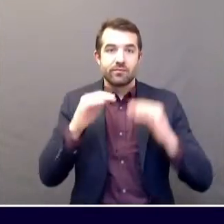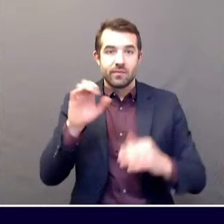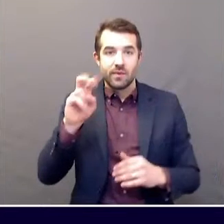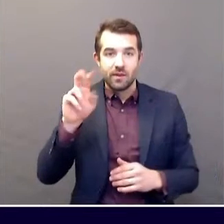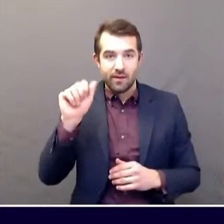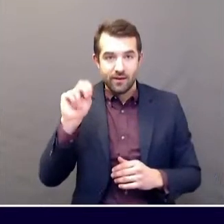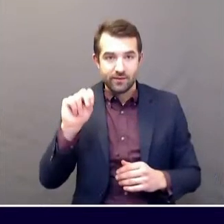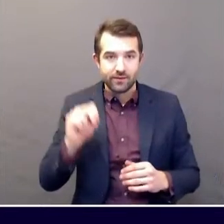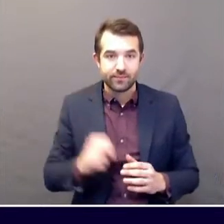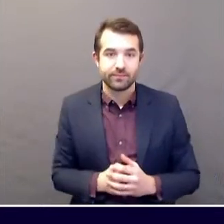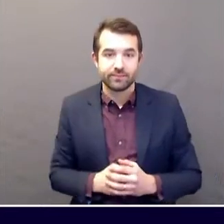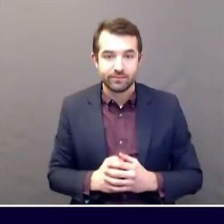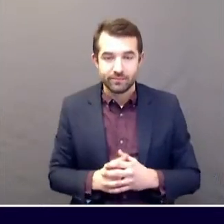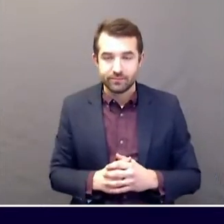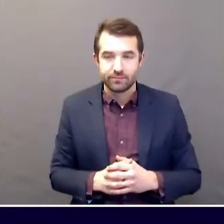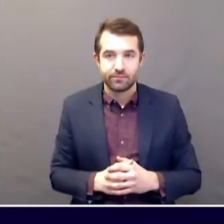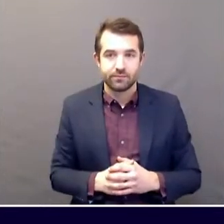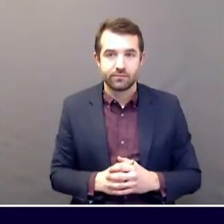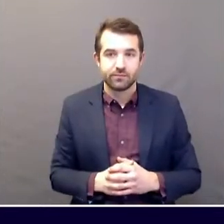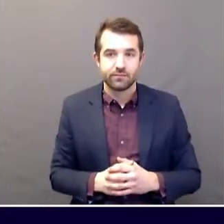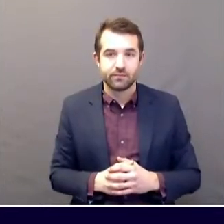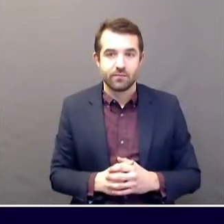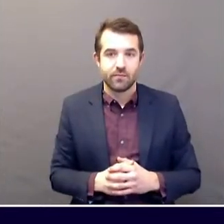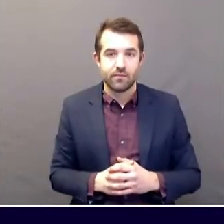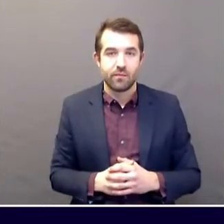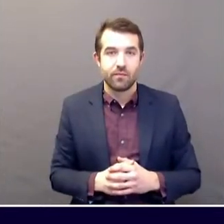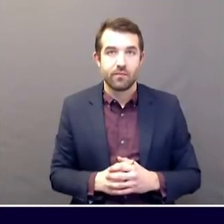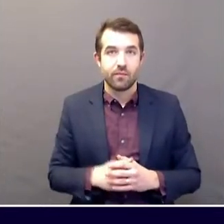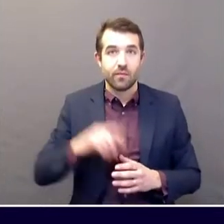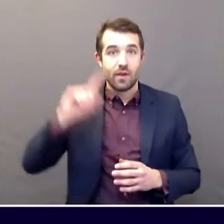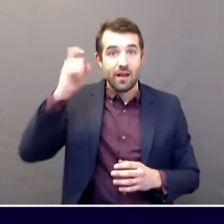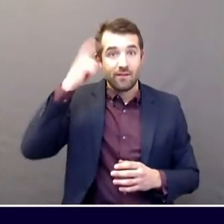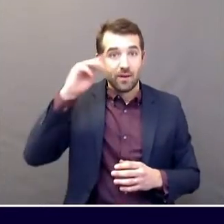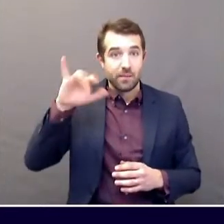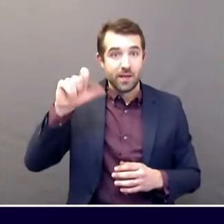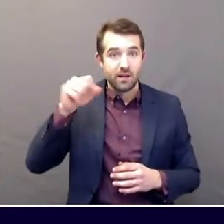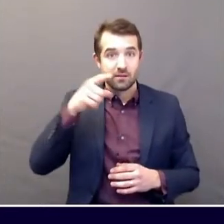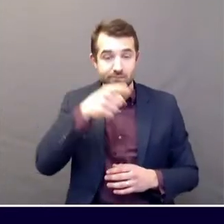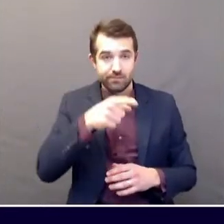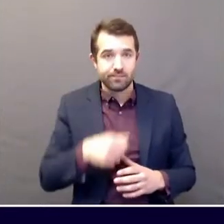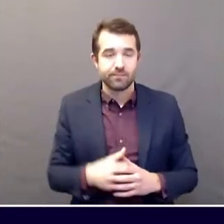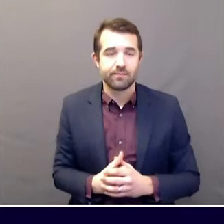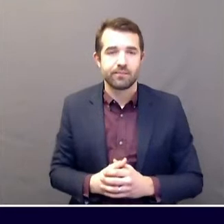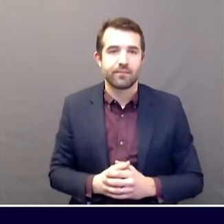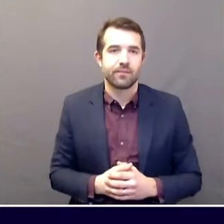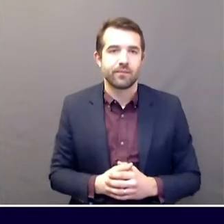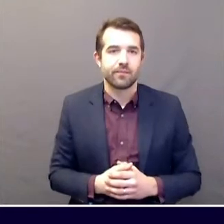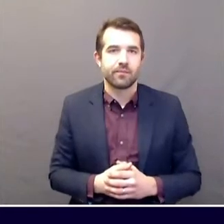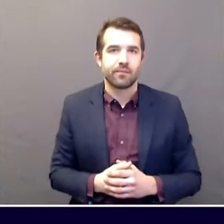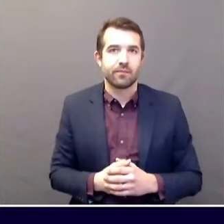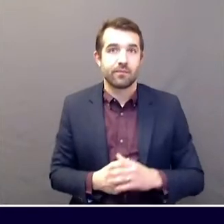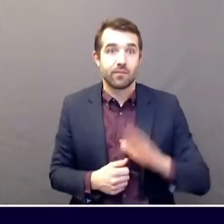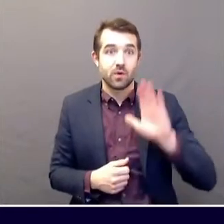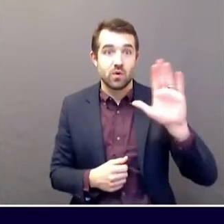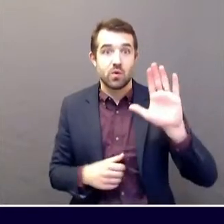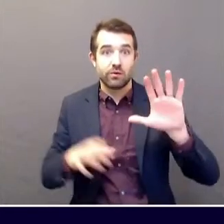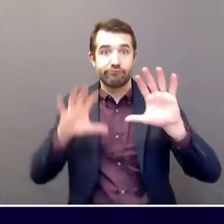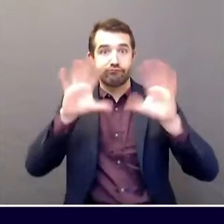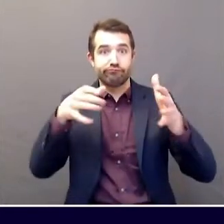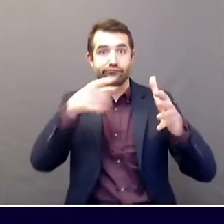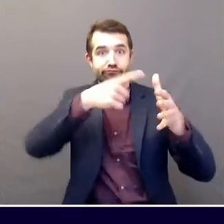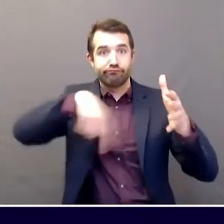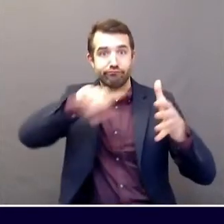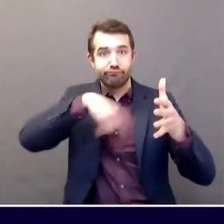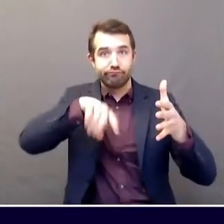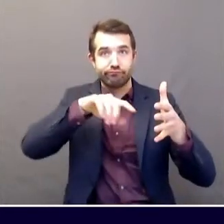This question is for Governor Mills. Governor, in directing your administration to attempt to find $100 million in federal funding to allow